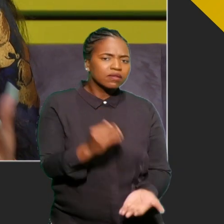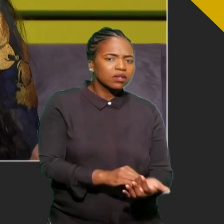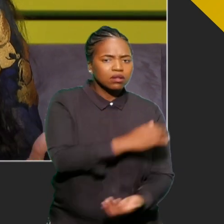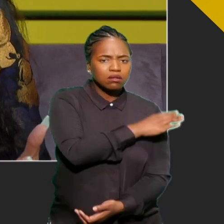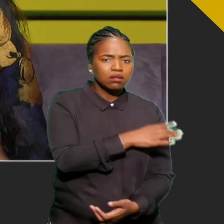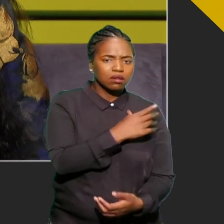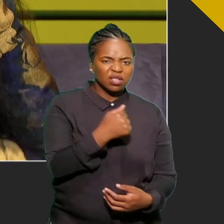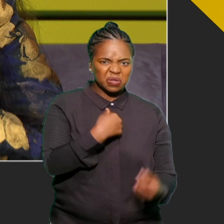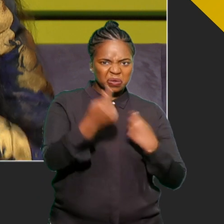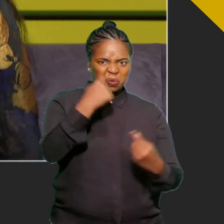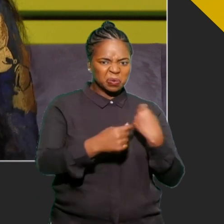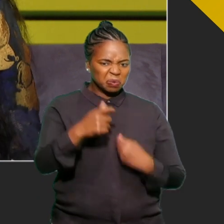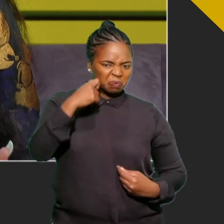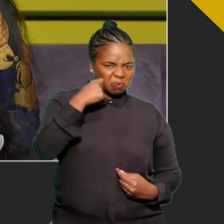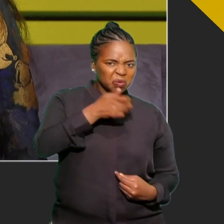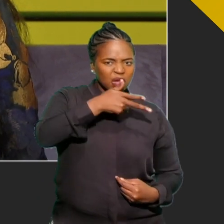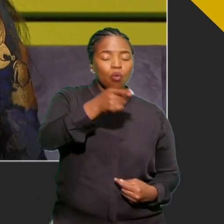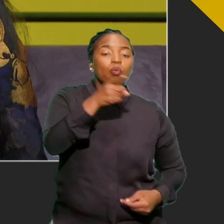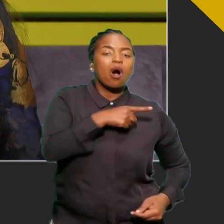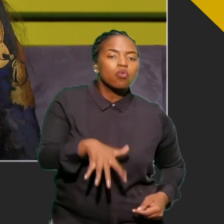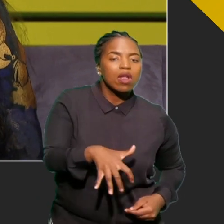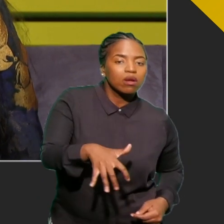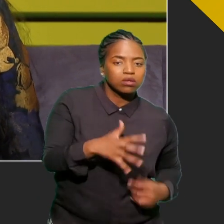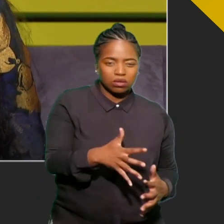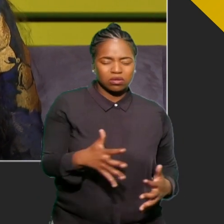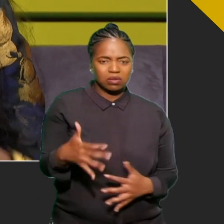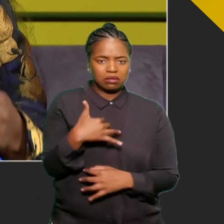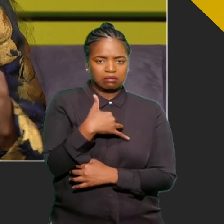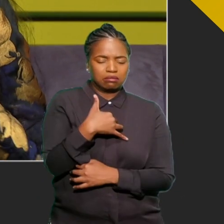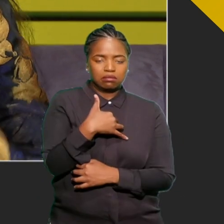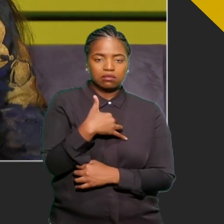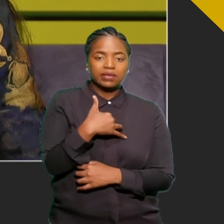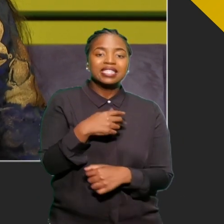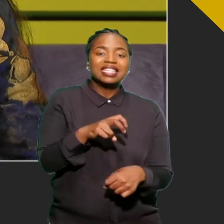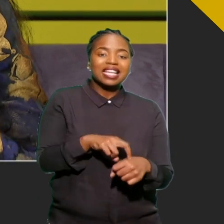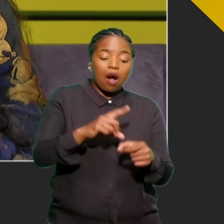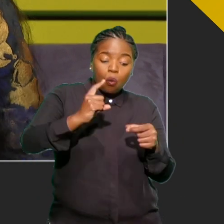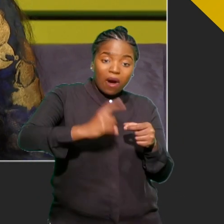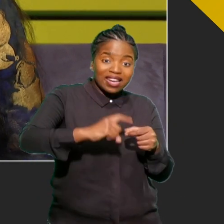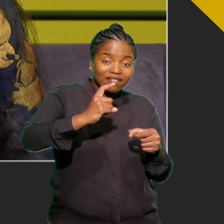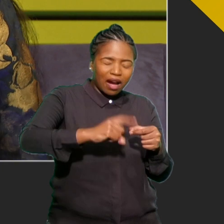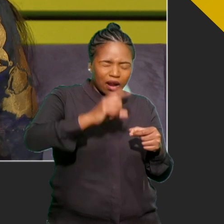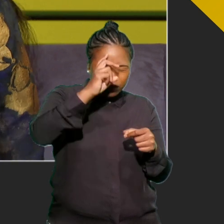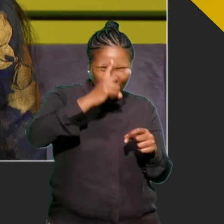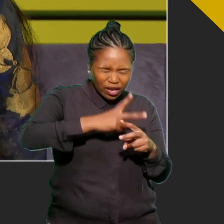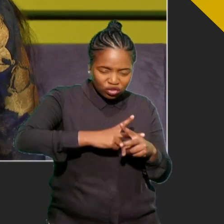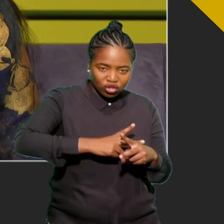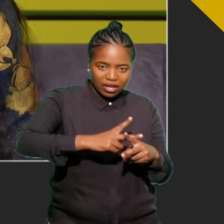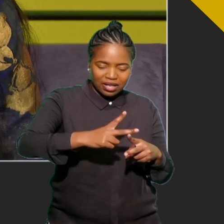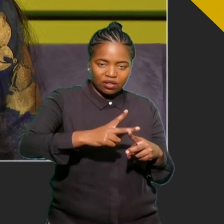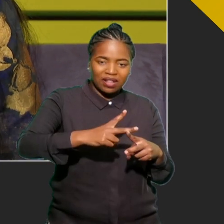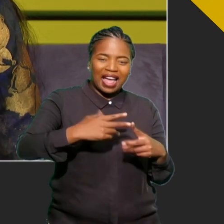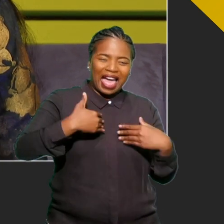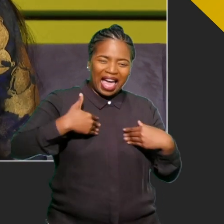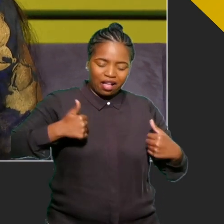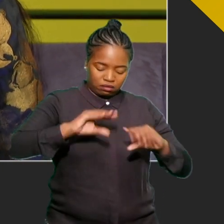na sesiyaqwaswa sesiyathethiswa, you know. And we also need qualified professional health